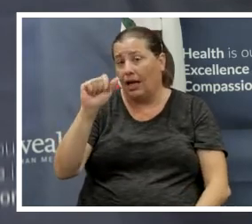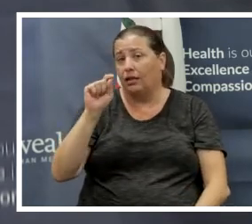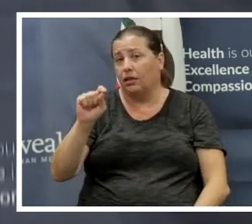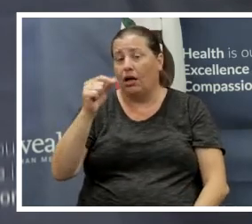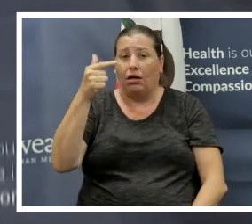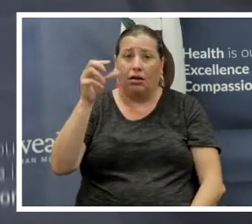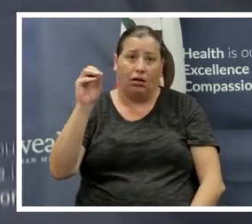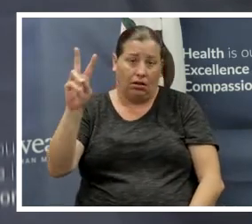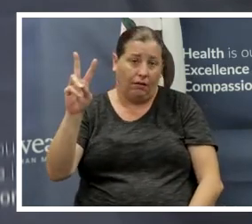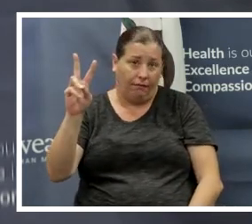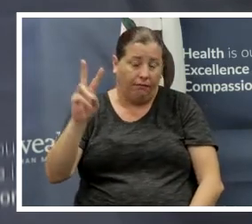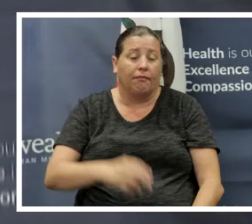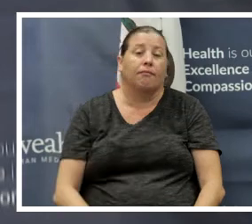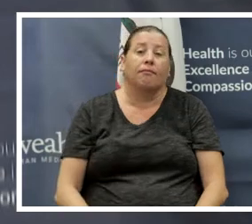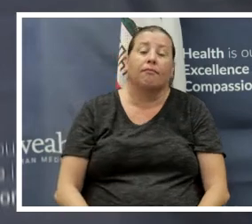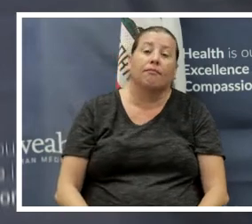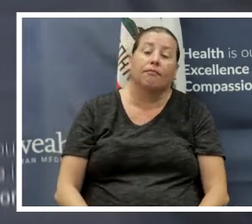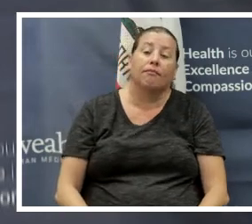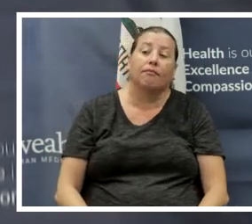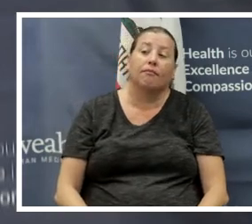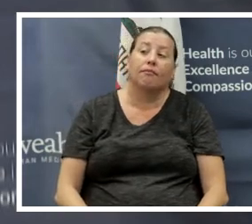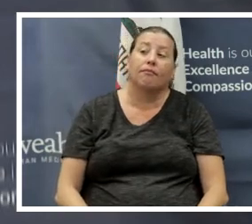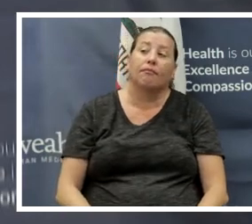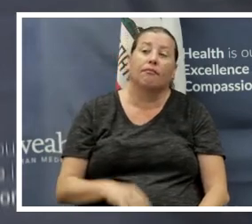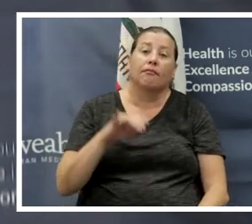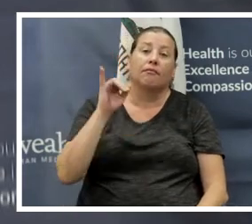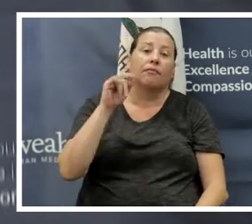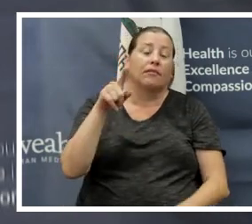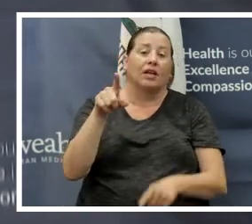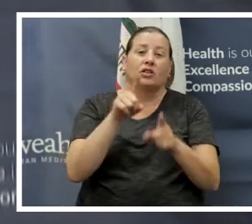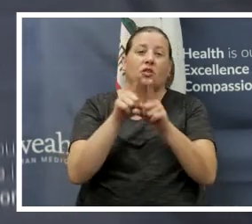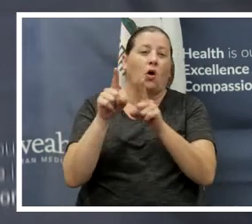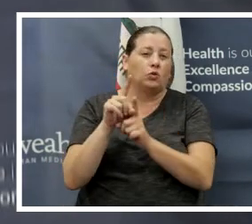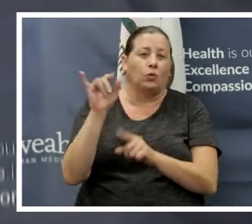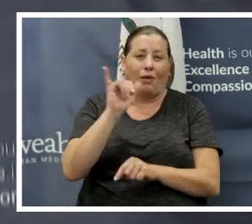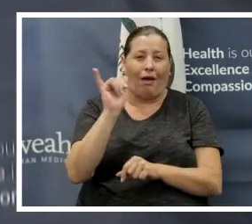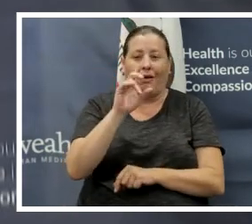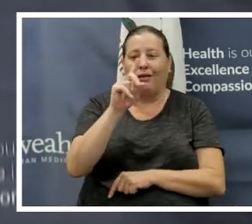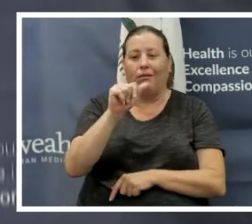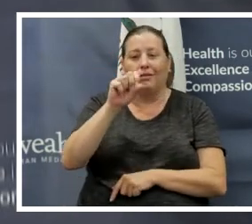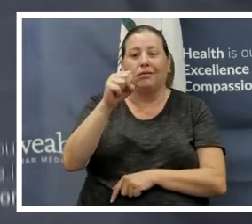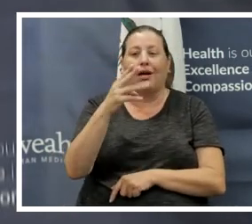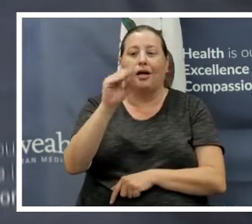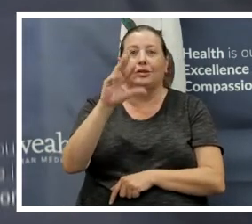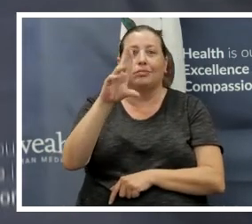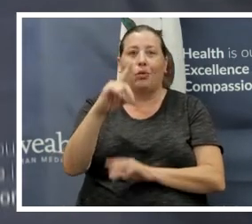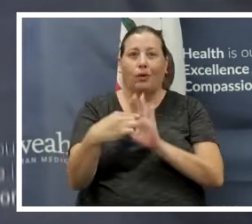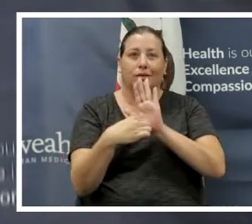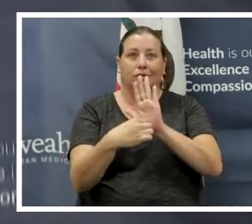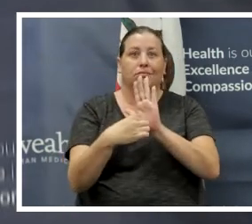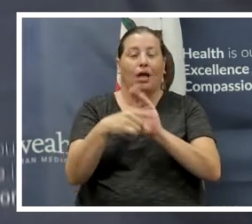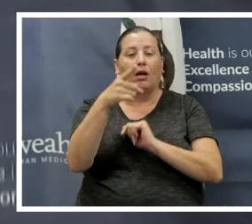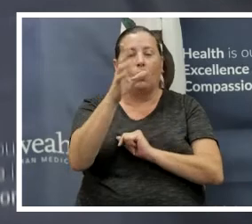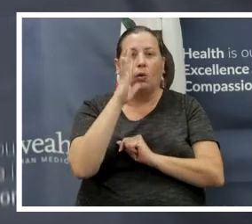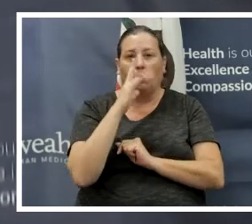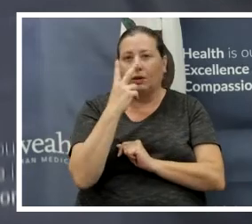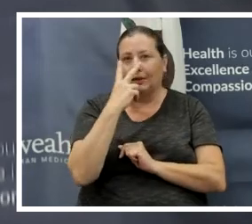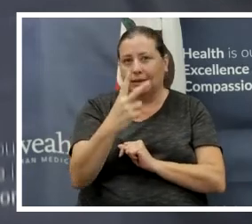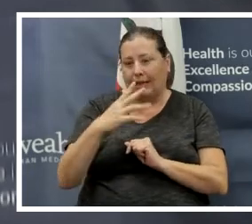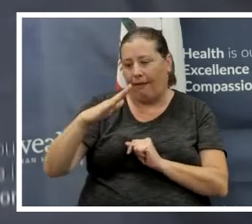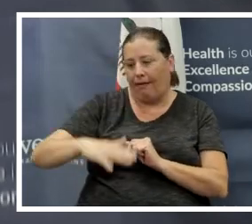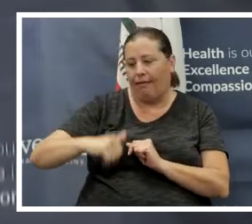covid19.tulare.ca.gov. And you will, it's also a dashboard type display, and you will see the latest